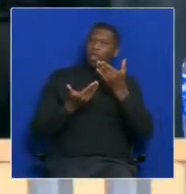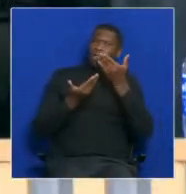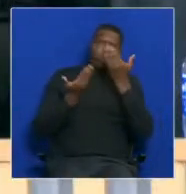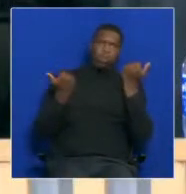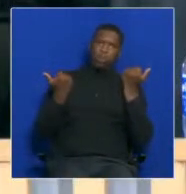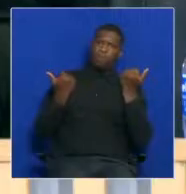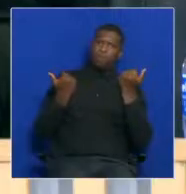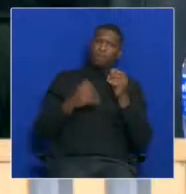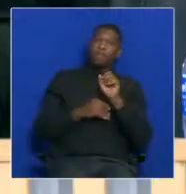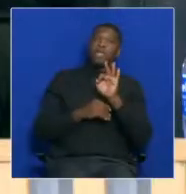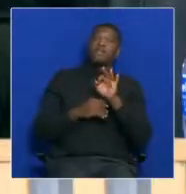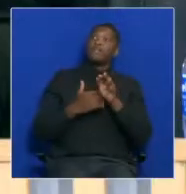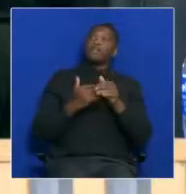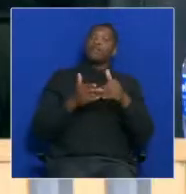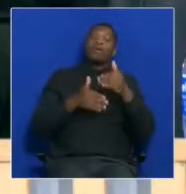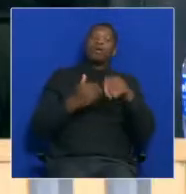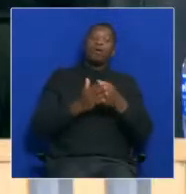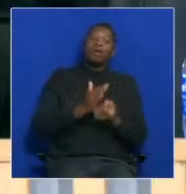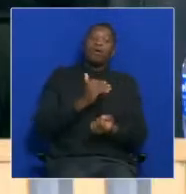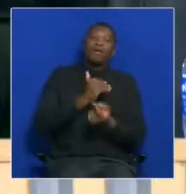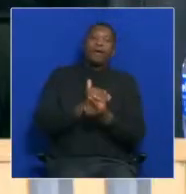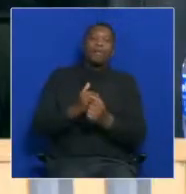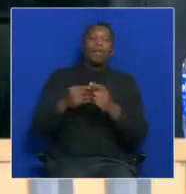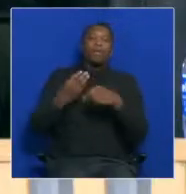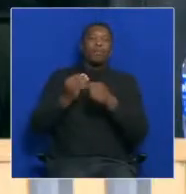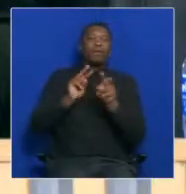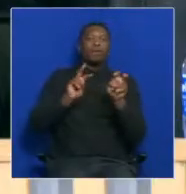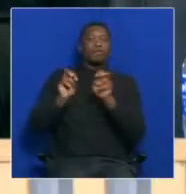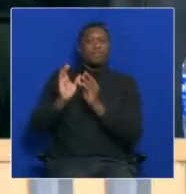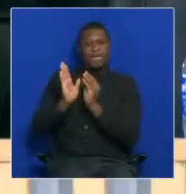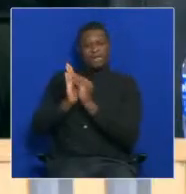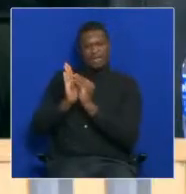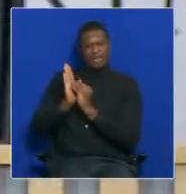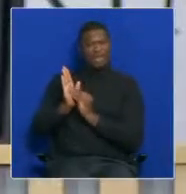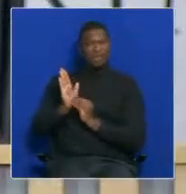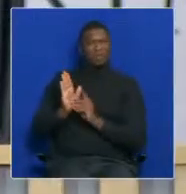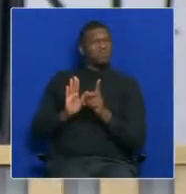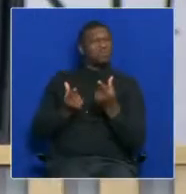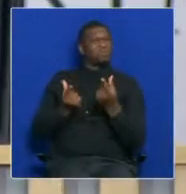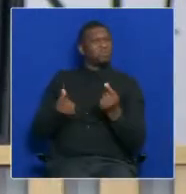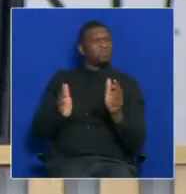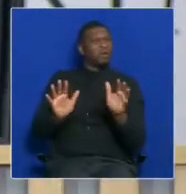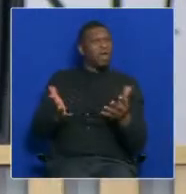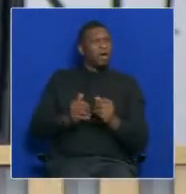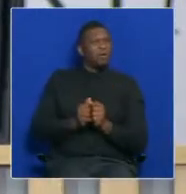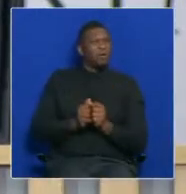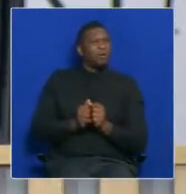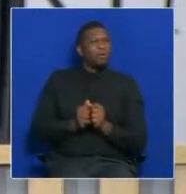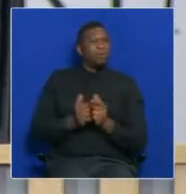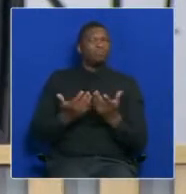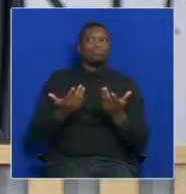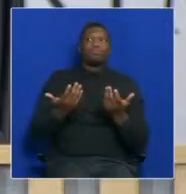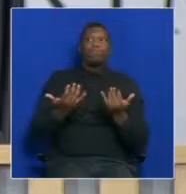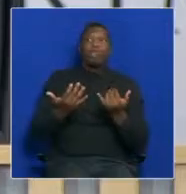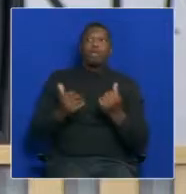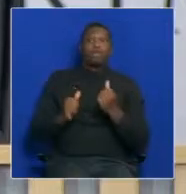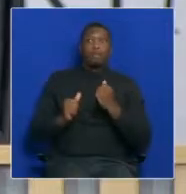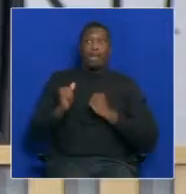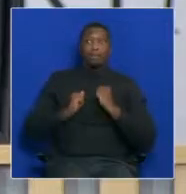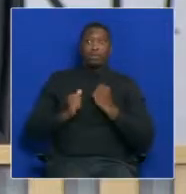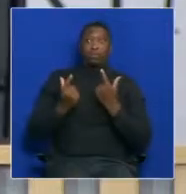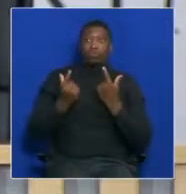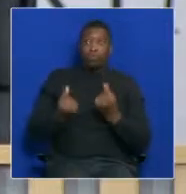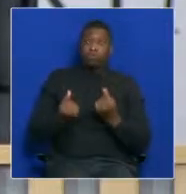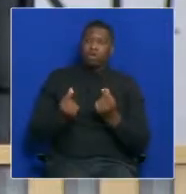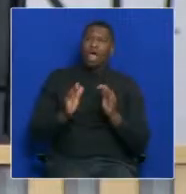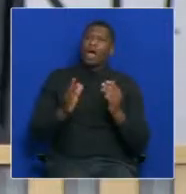your organization is dealing with, what does it mean for matters like that? In practice, what is the consequence?